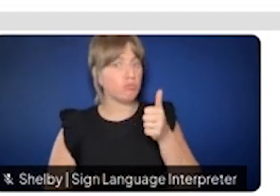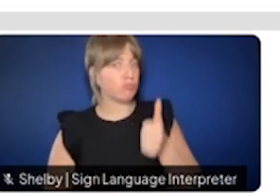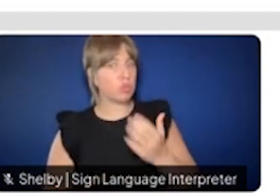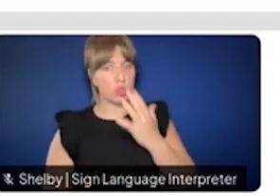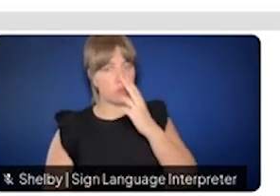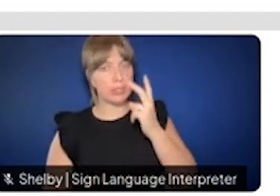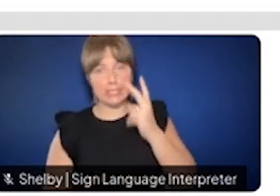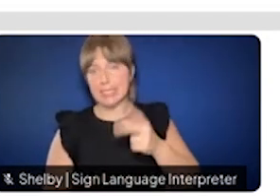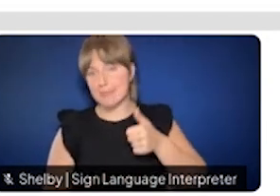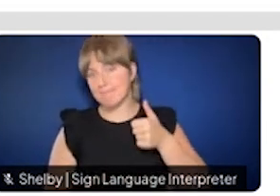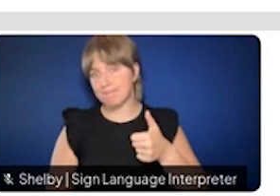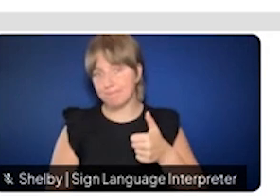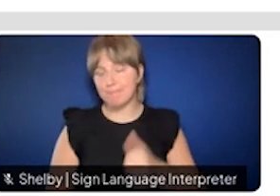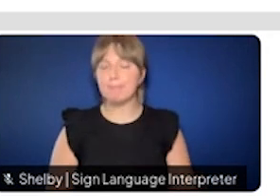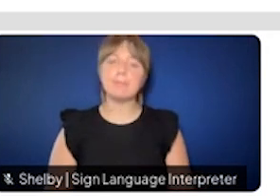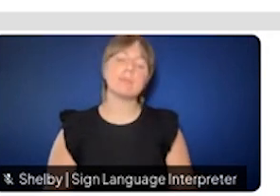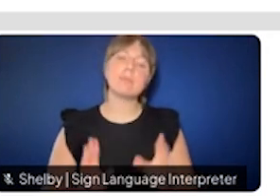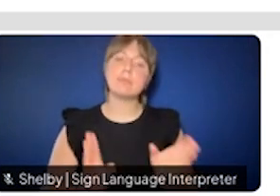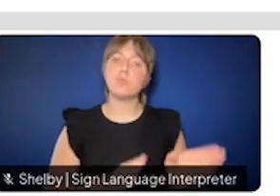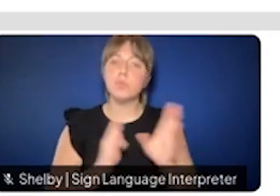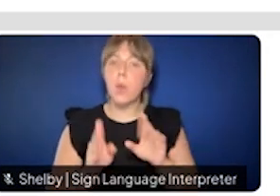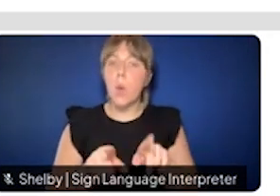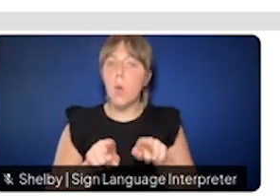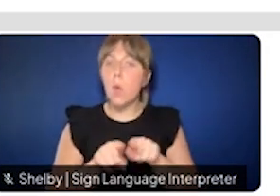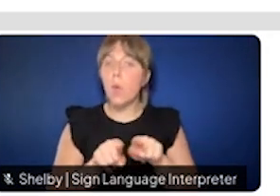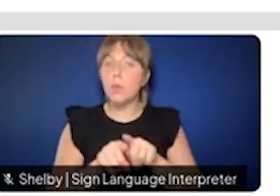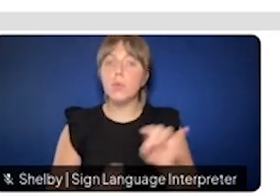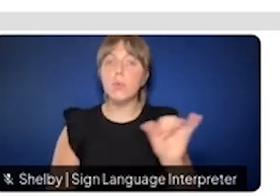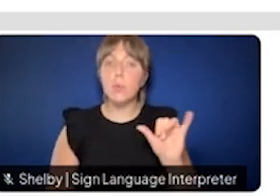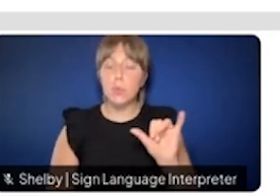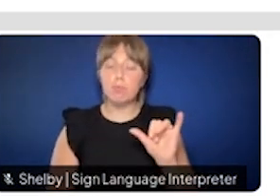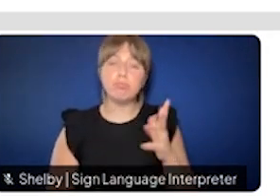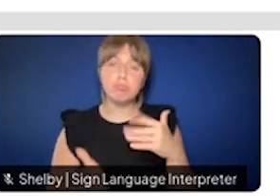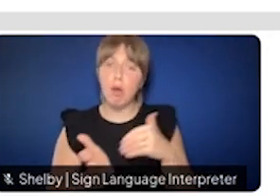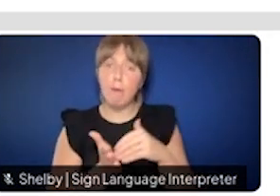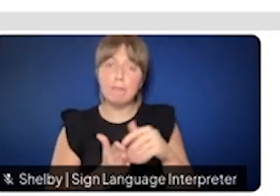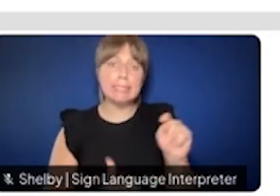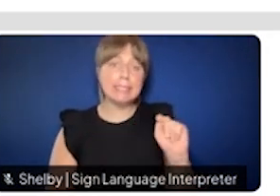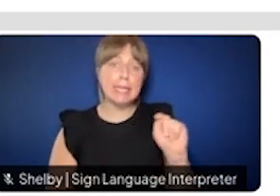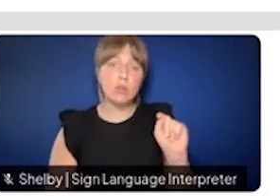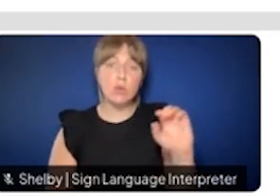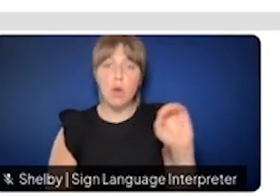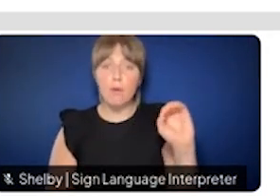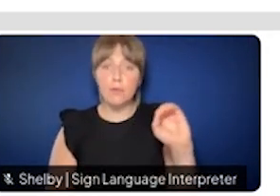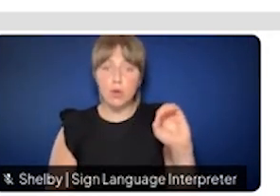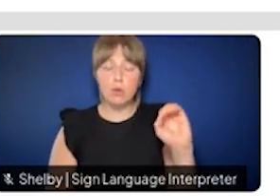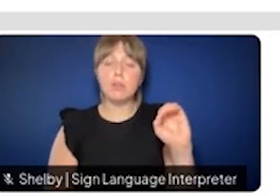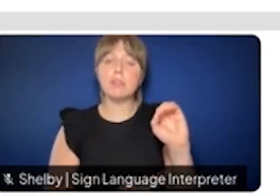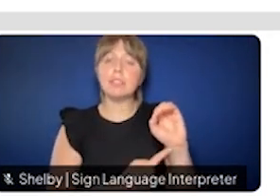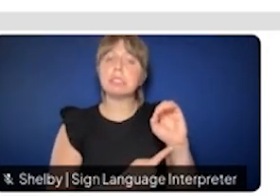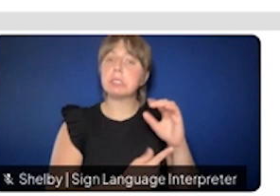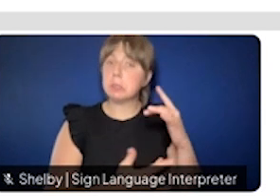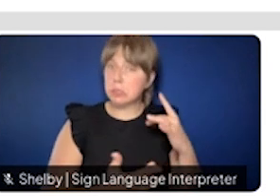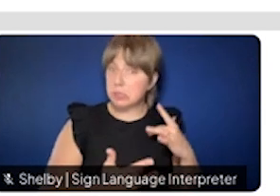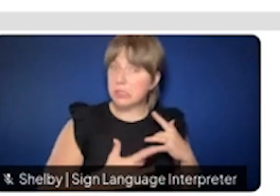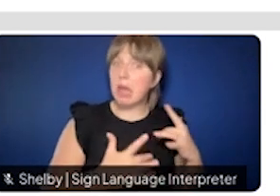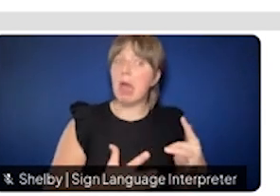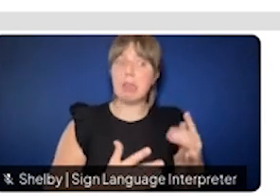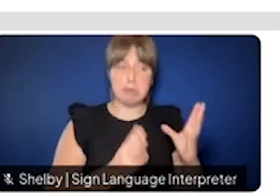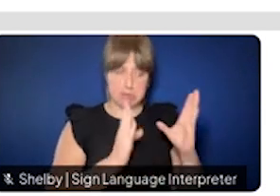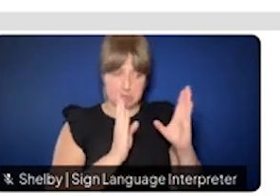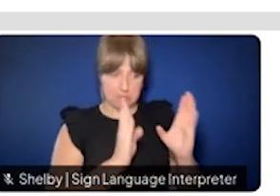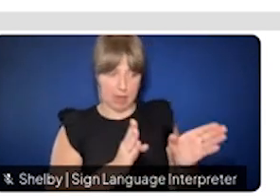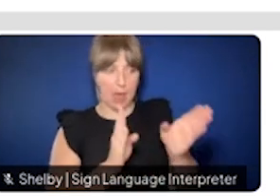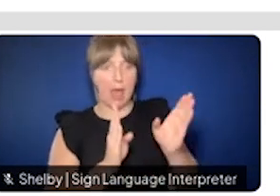see. The other point that I'll make is that oftentimes tender offers tend to follow a similar pattern at